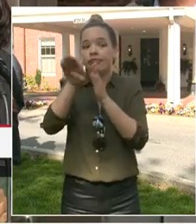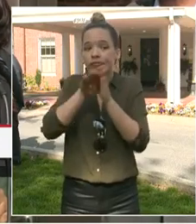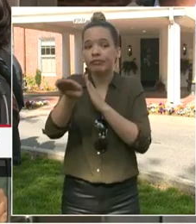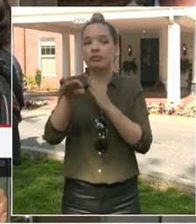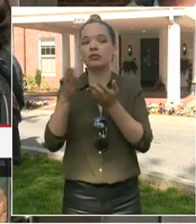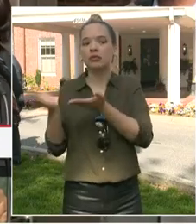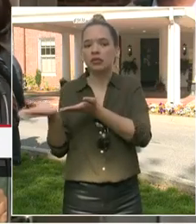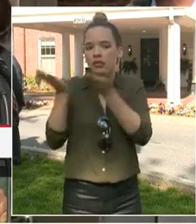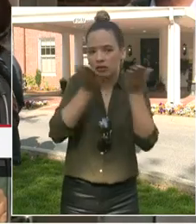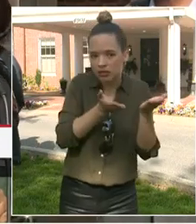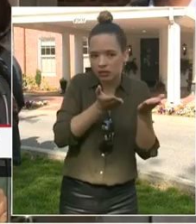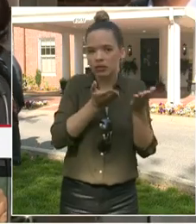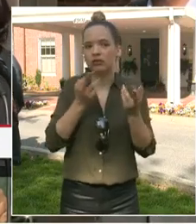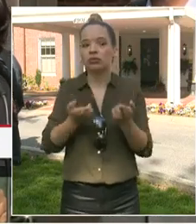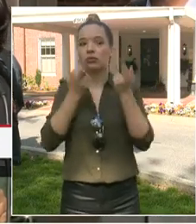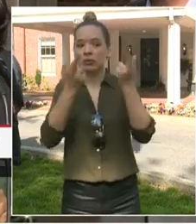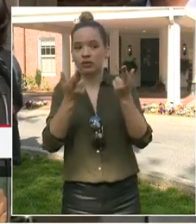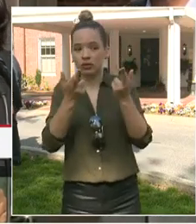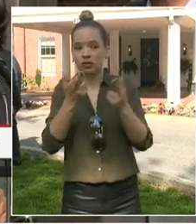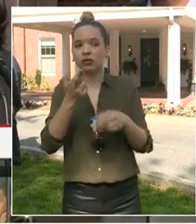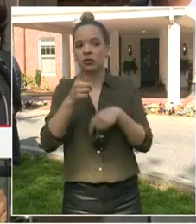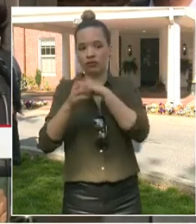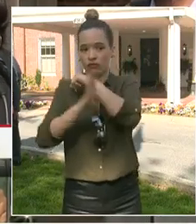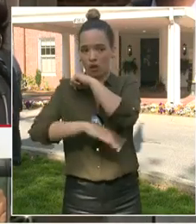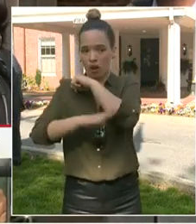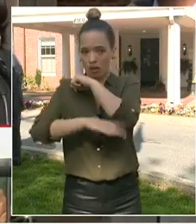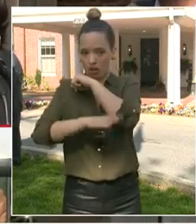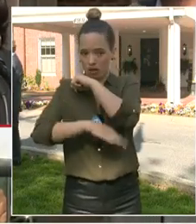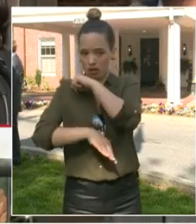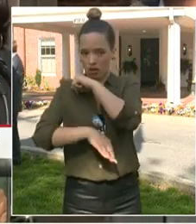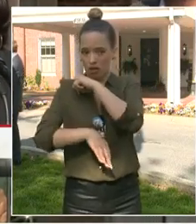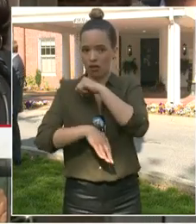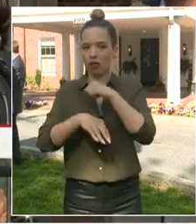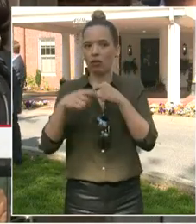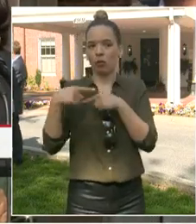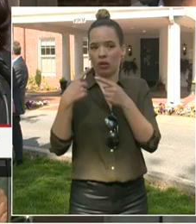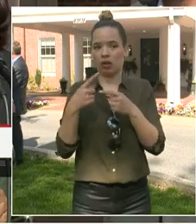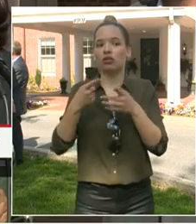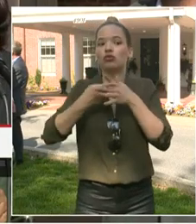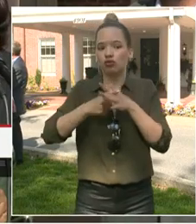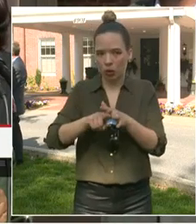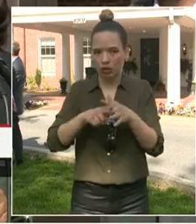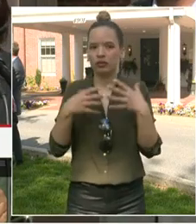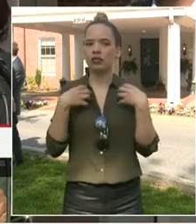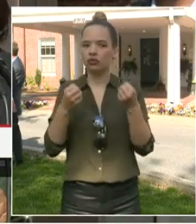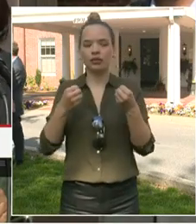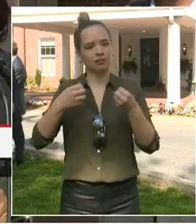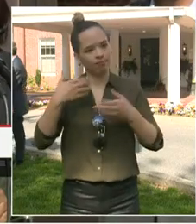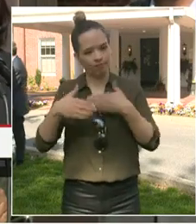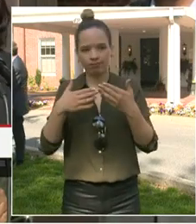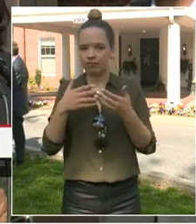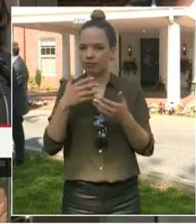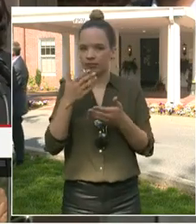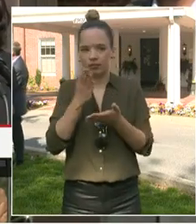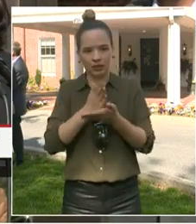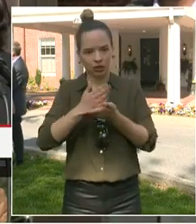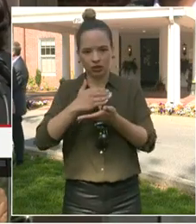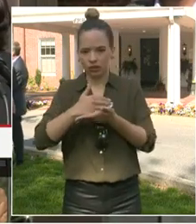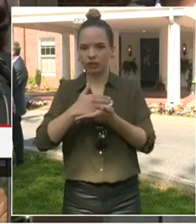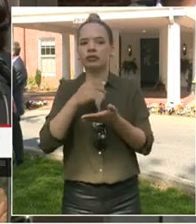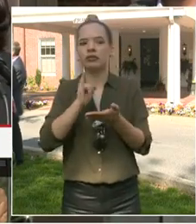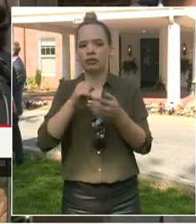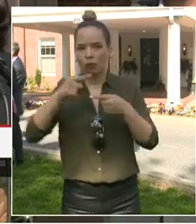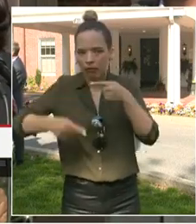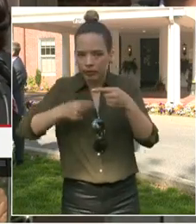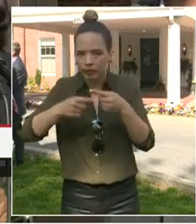by fall when I'm starting in earnest another budget cycle. And then their recommendations that have a budget